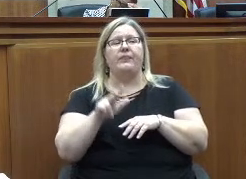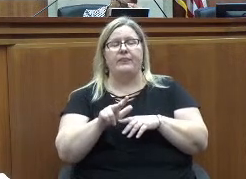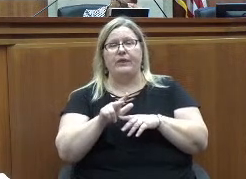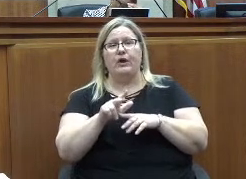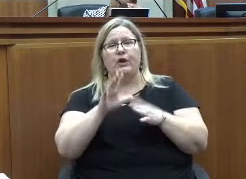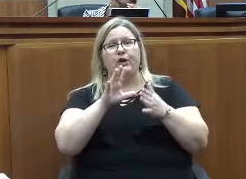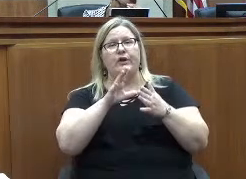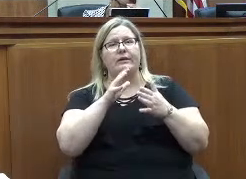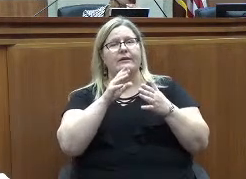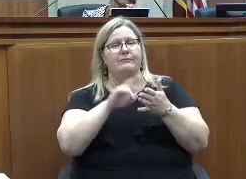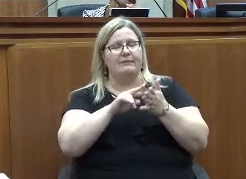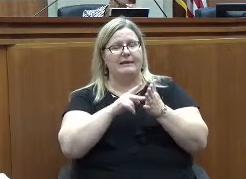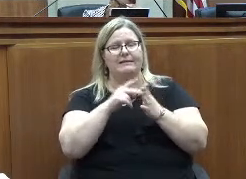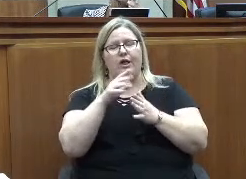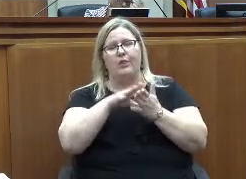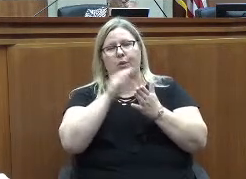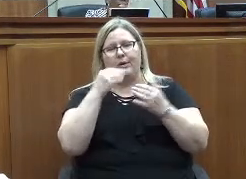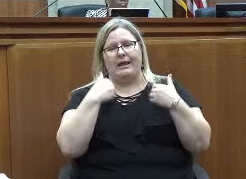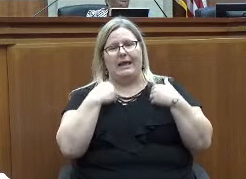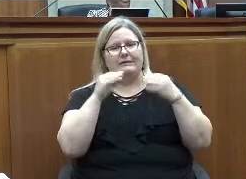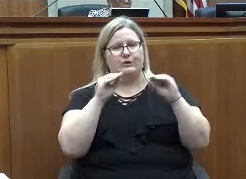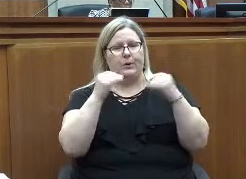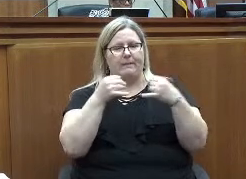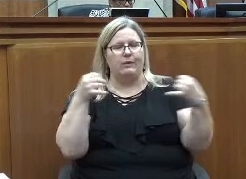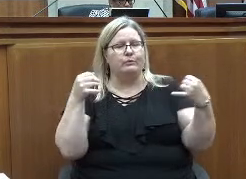bounds. Thank you.